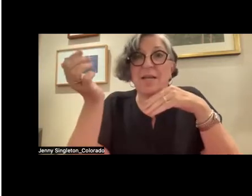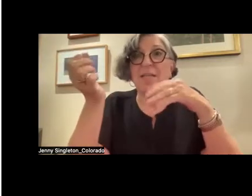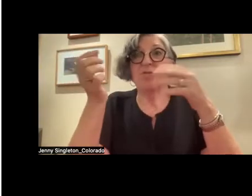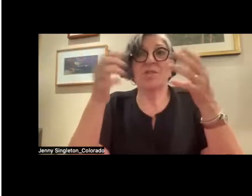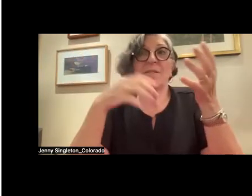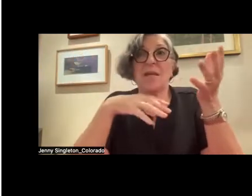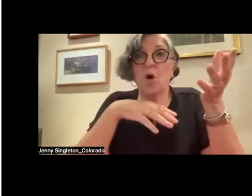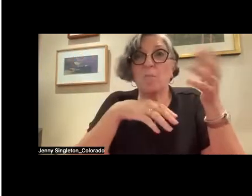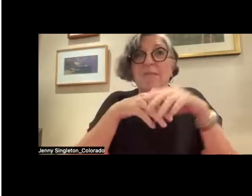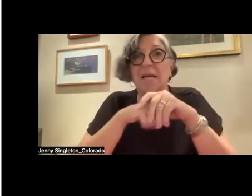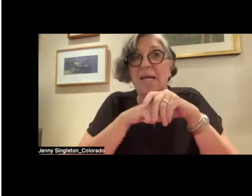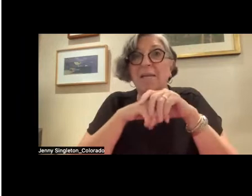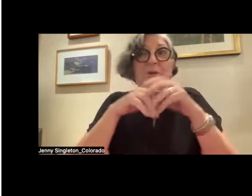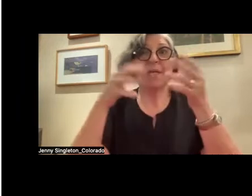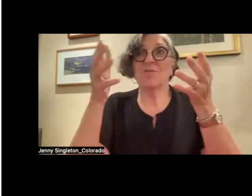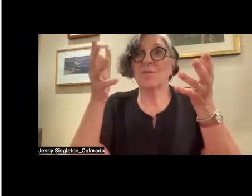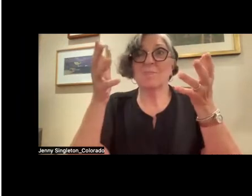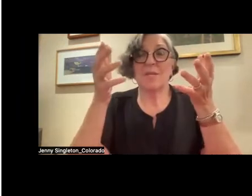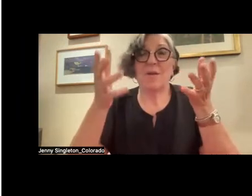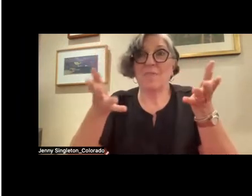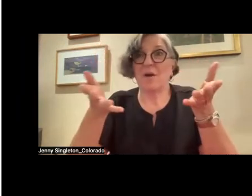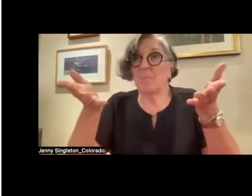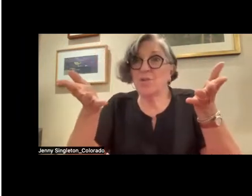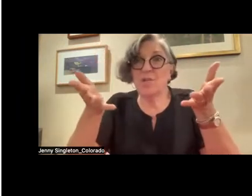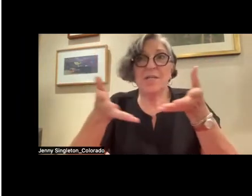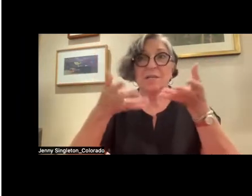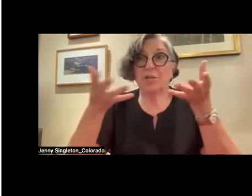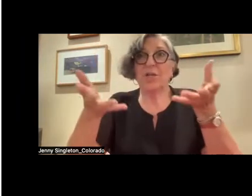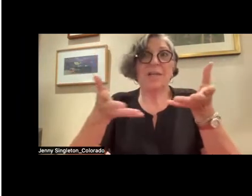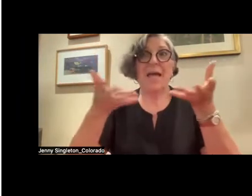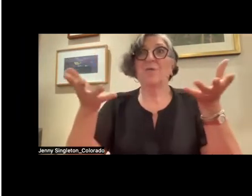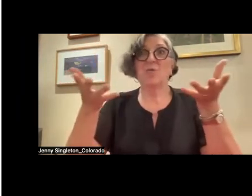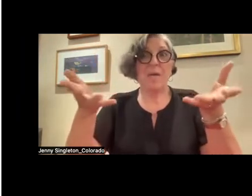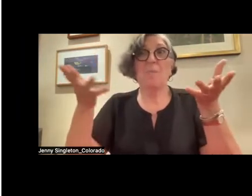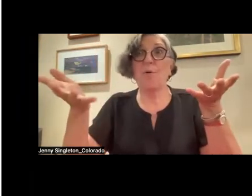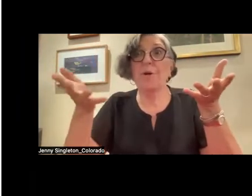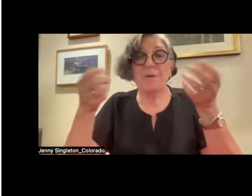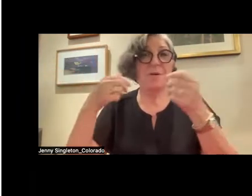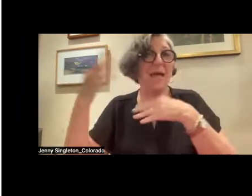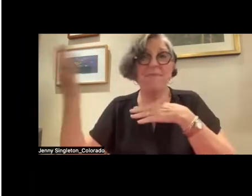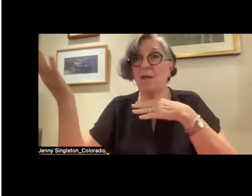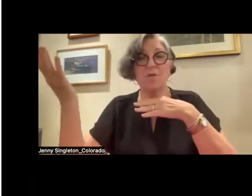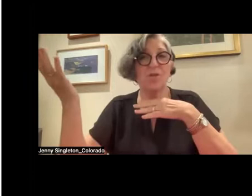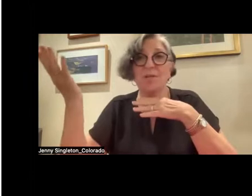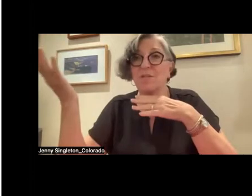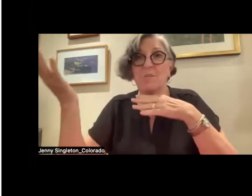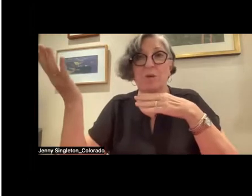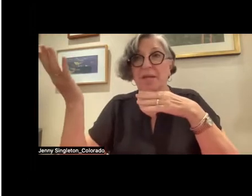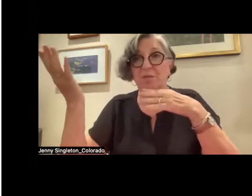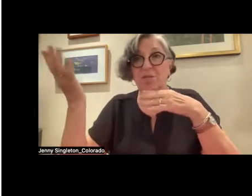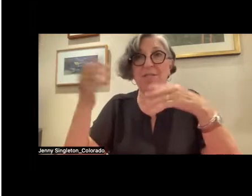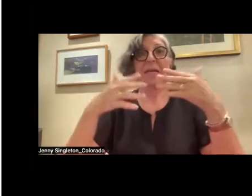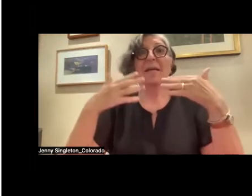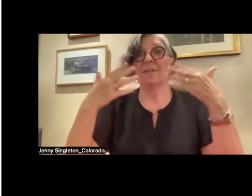emerging sign languages, and home sign really just, we have the opportunity to look at a language being born. We don't have that opportunity with